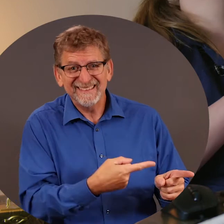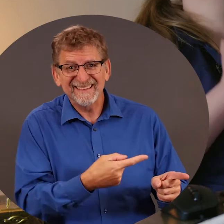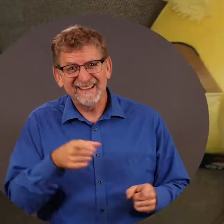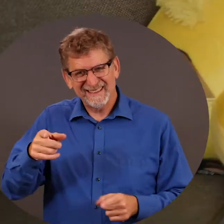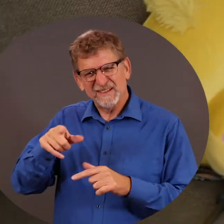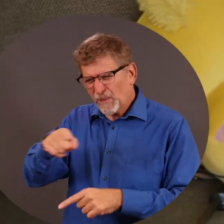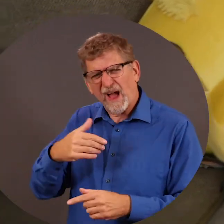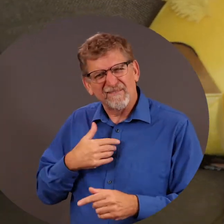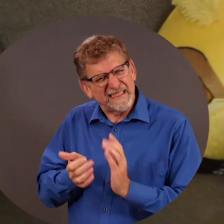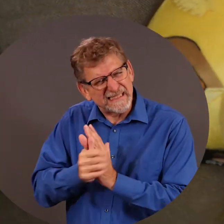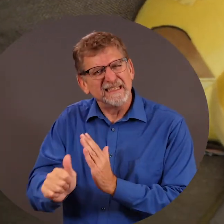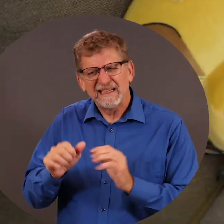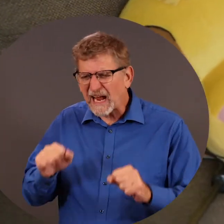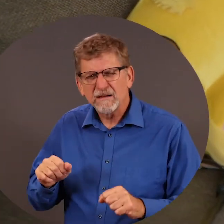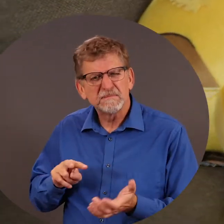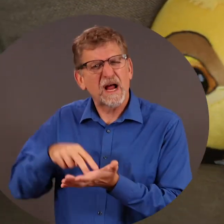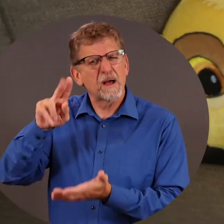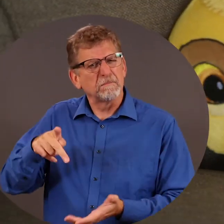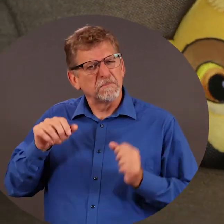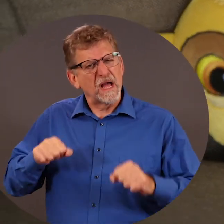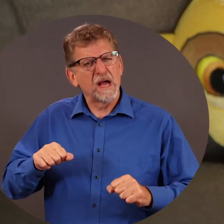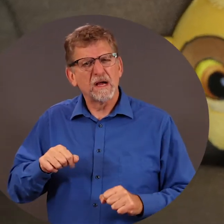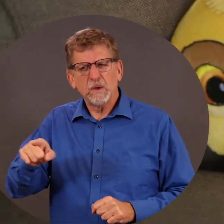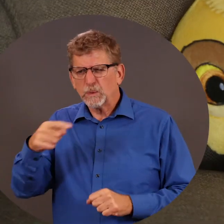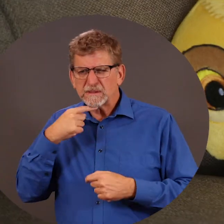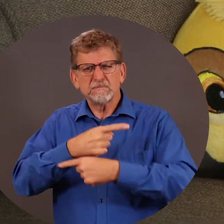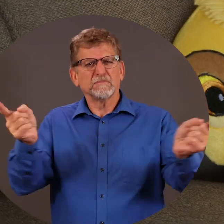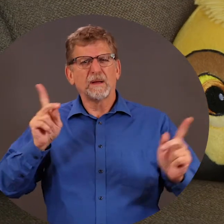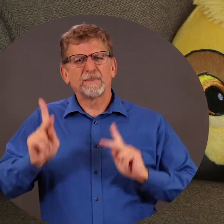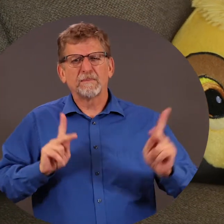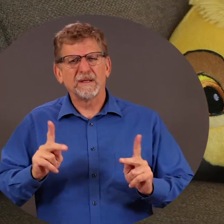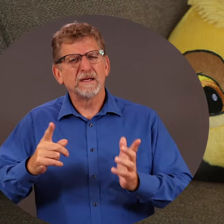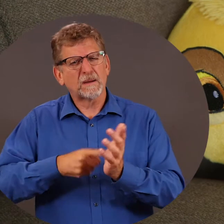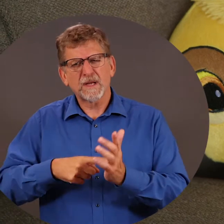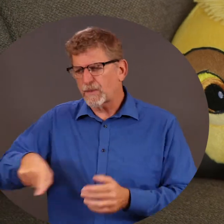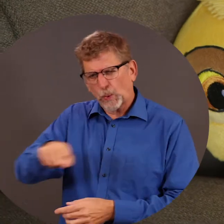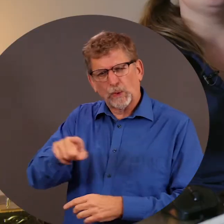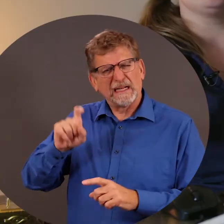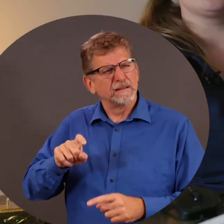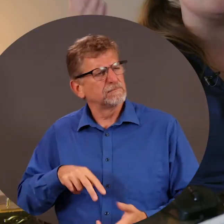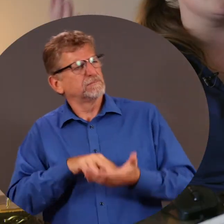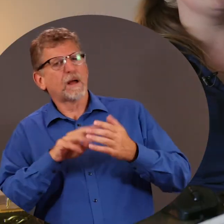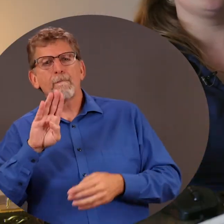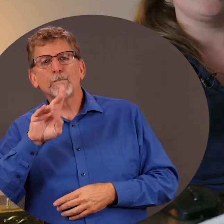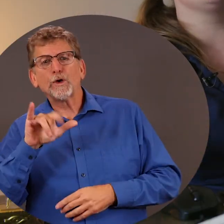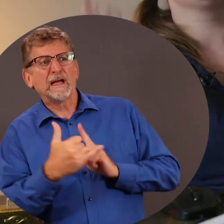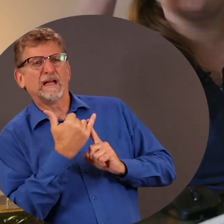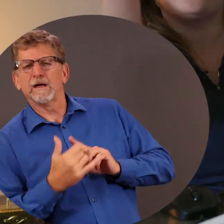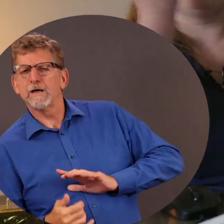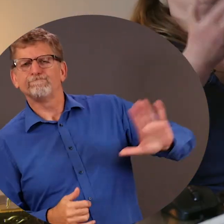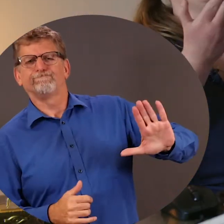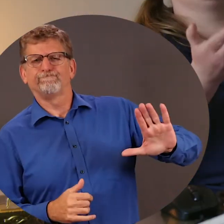not. You got this. You got the skills to stand up. You told us once before, sometimes you gotta stand